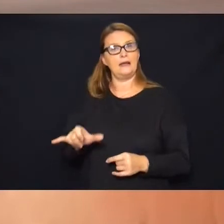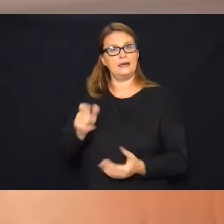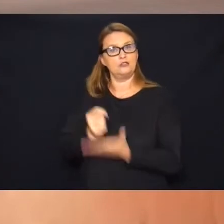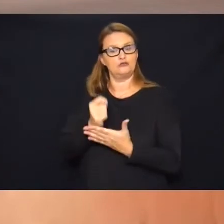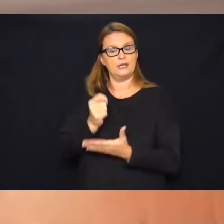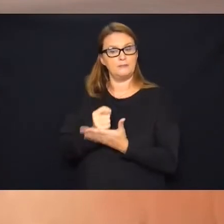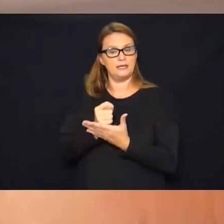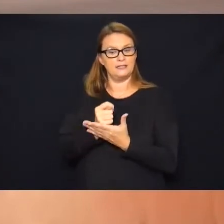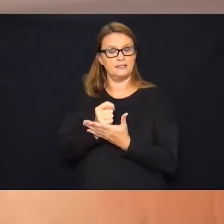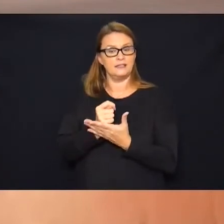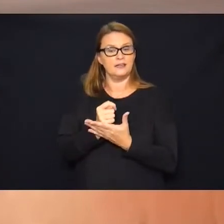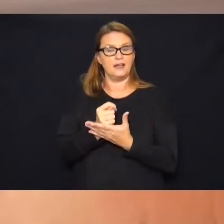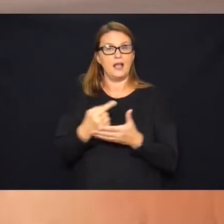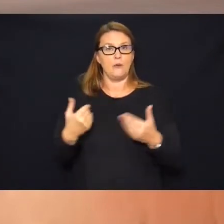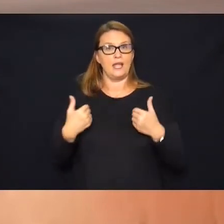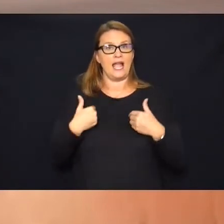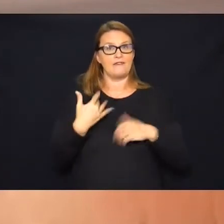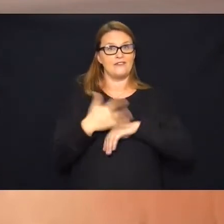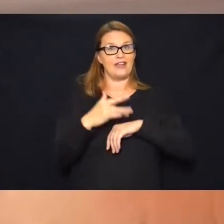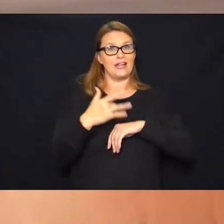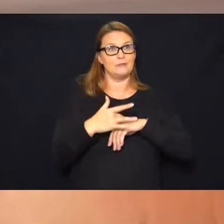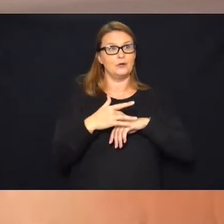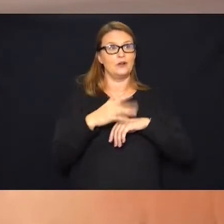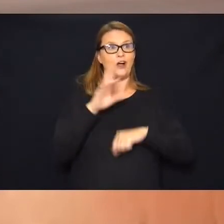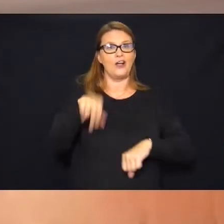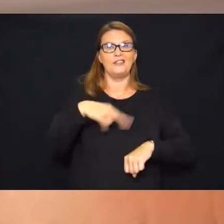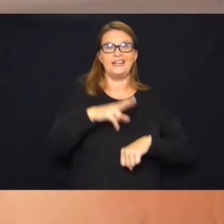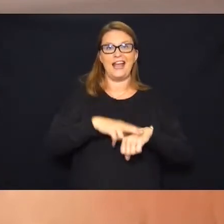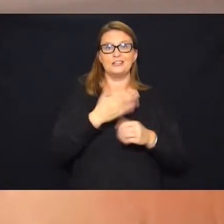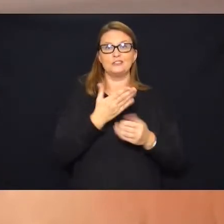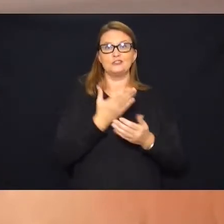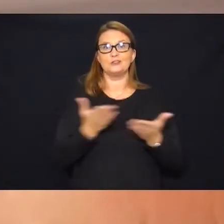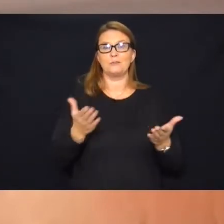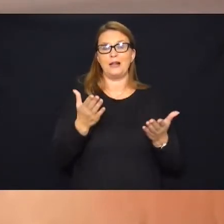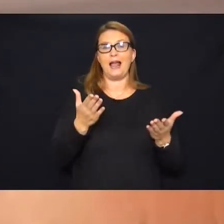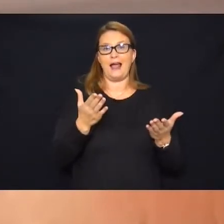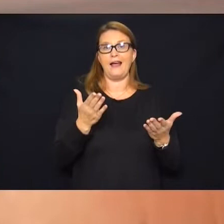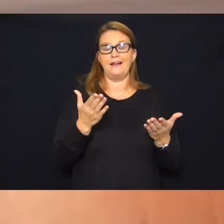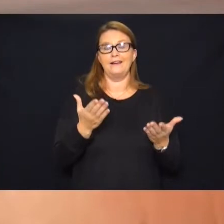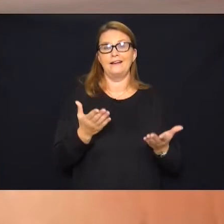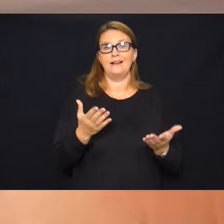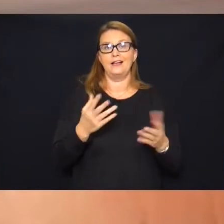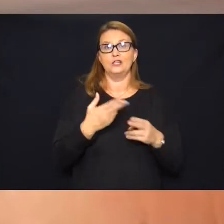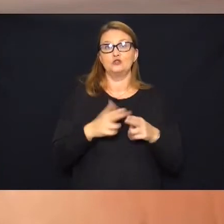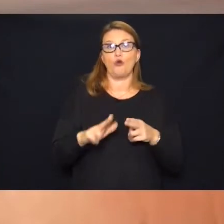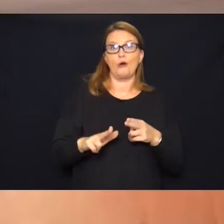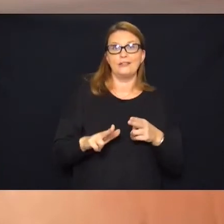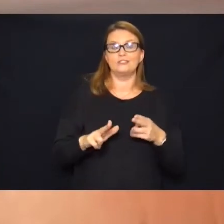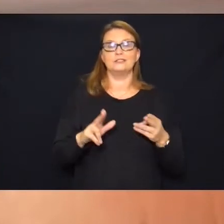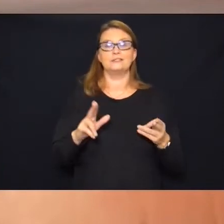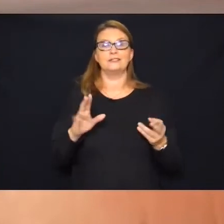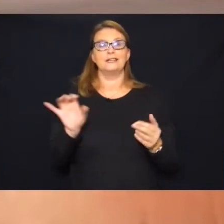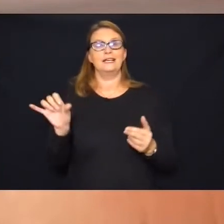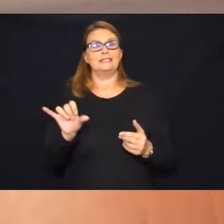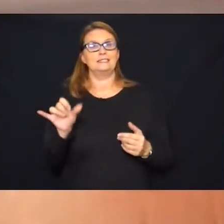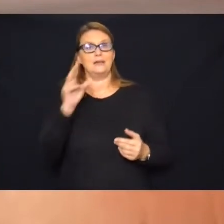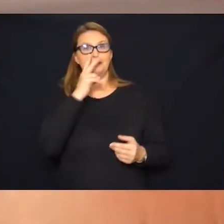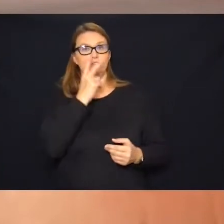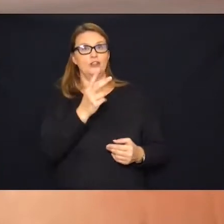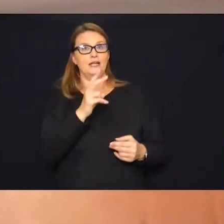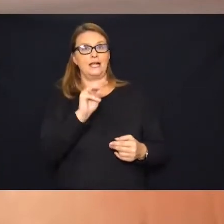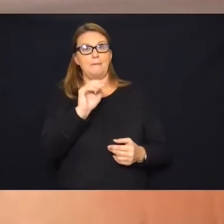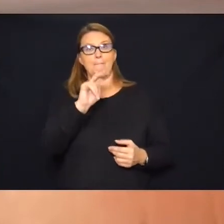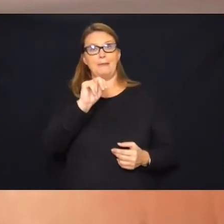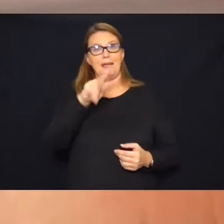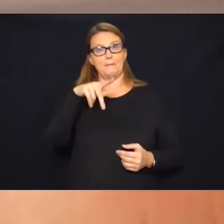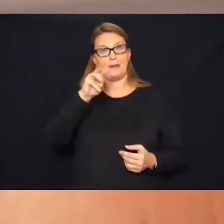we do have available based on the national supply chain shortages, as well as looking at manpower. And one of the